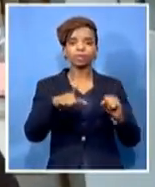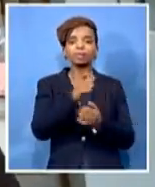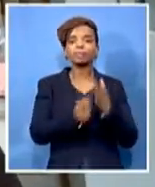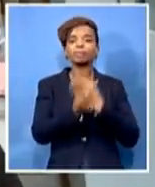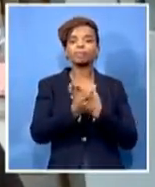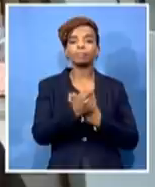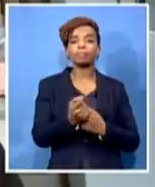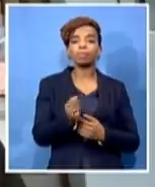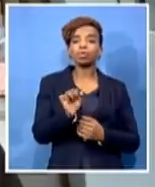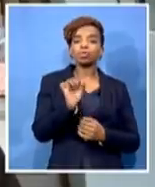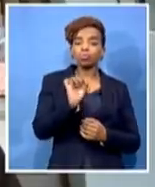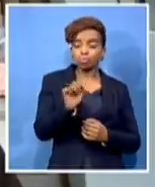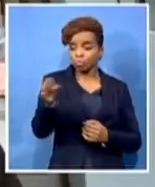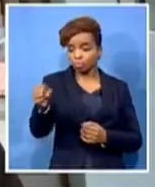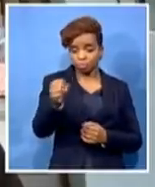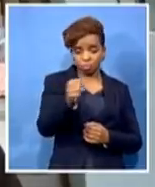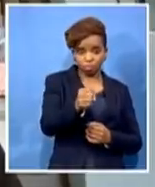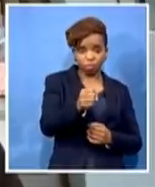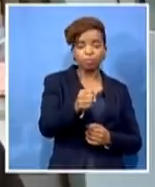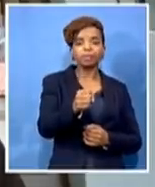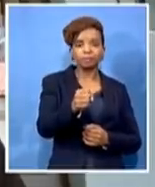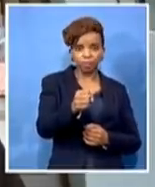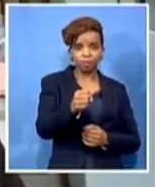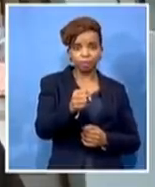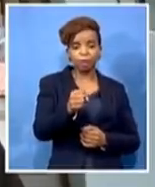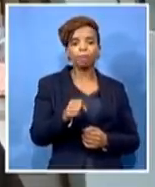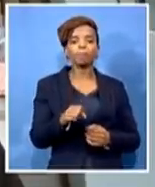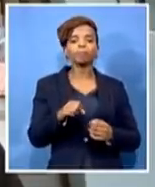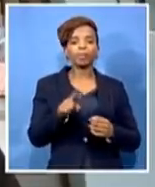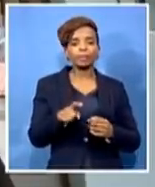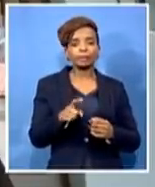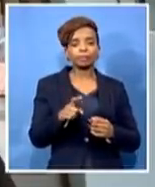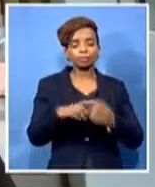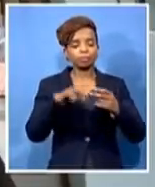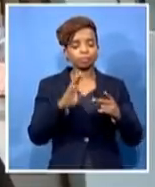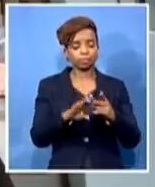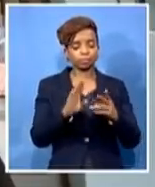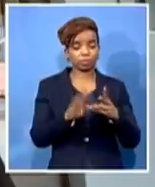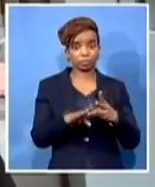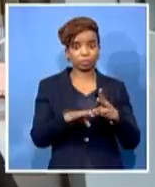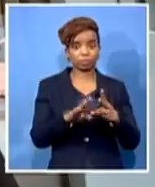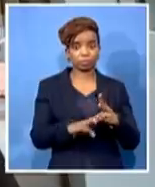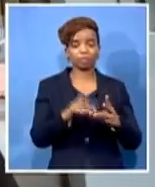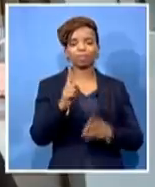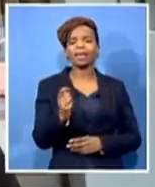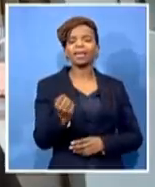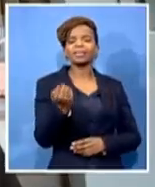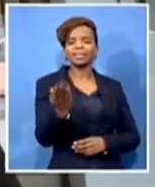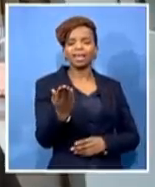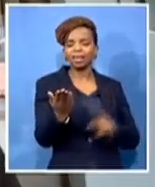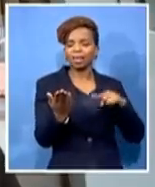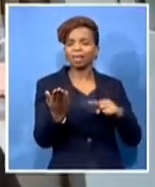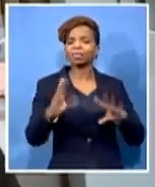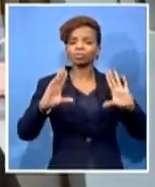That's 2. Number 3, do away with the tender system. I repeat, apartheid was